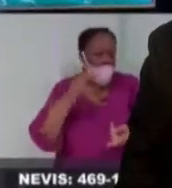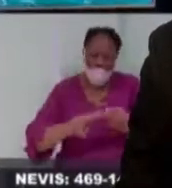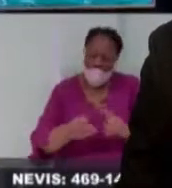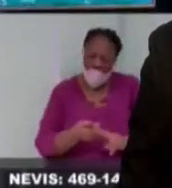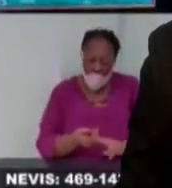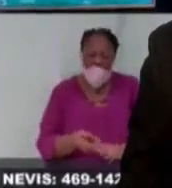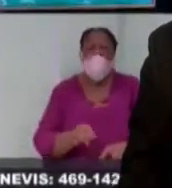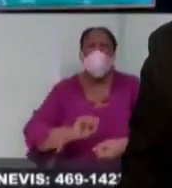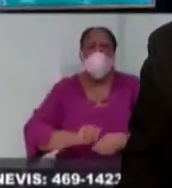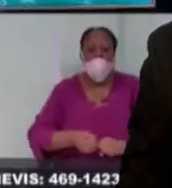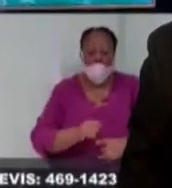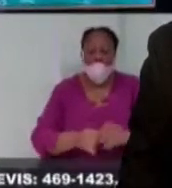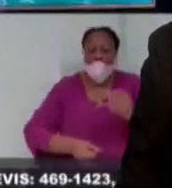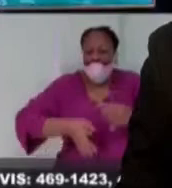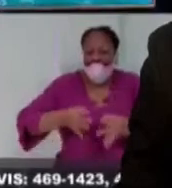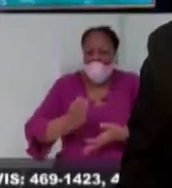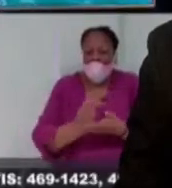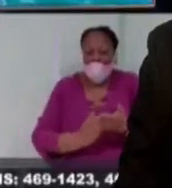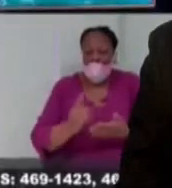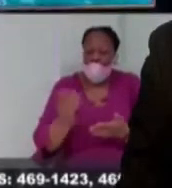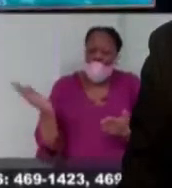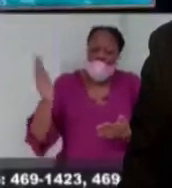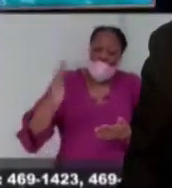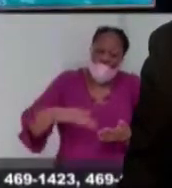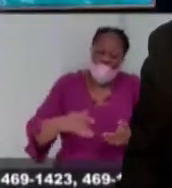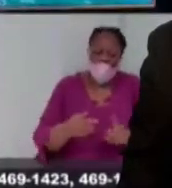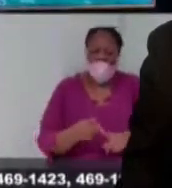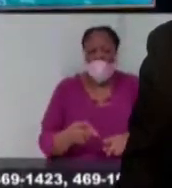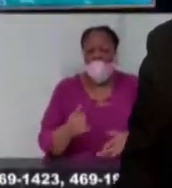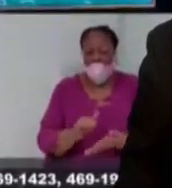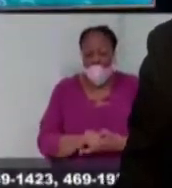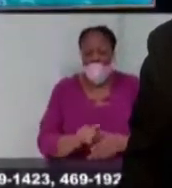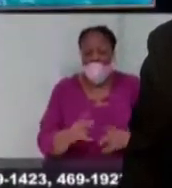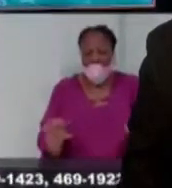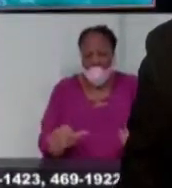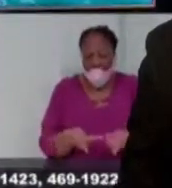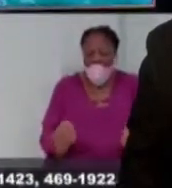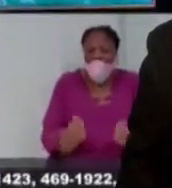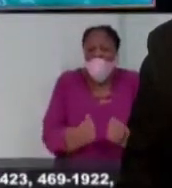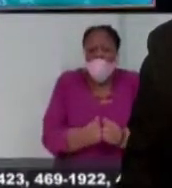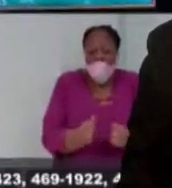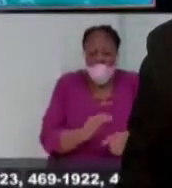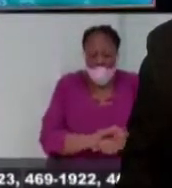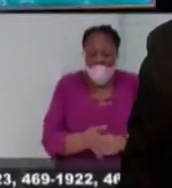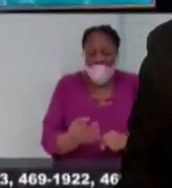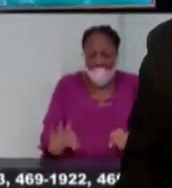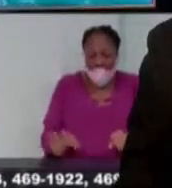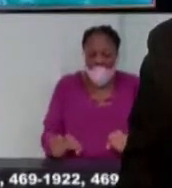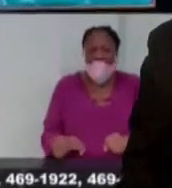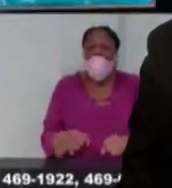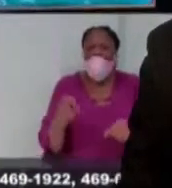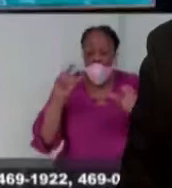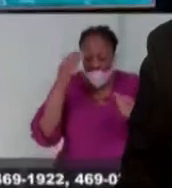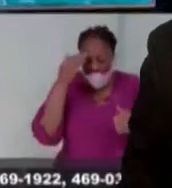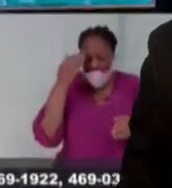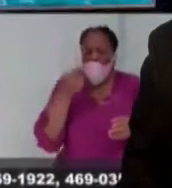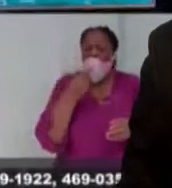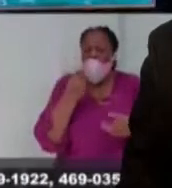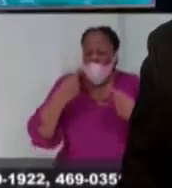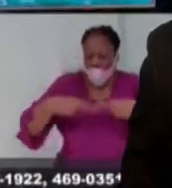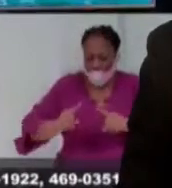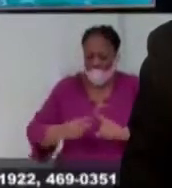visit a public beach for the purposes of swimming or exercise where no more than 8 members of the immediate family should be in